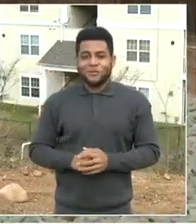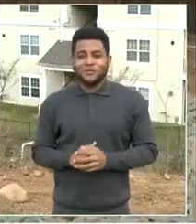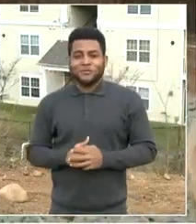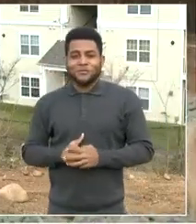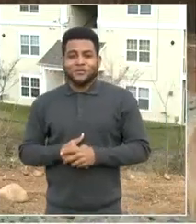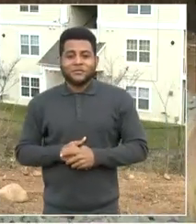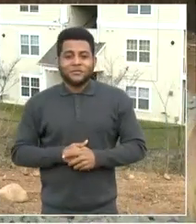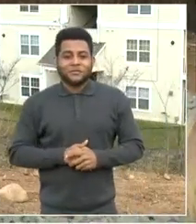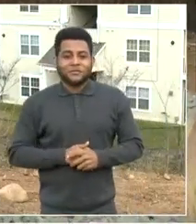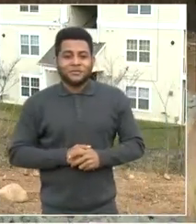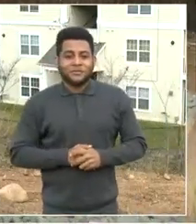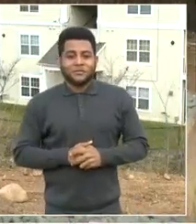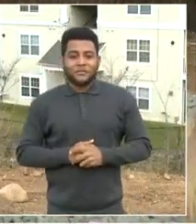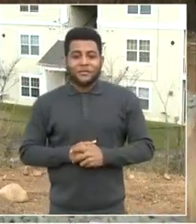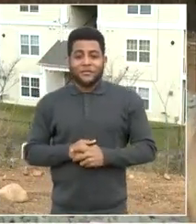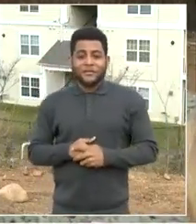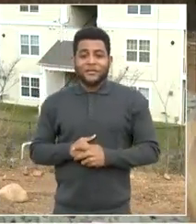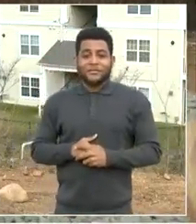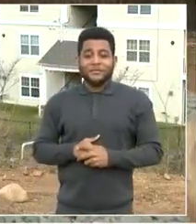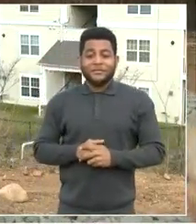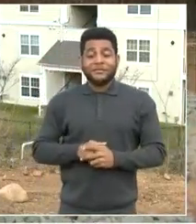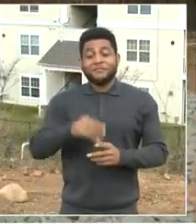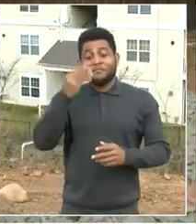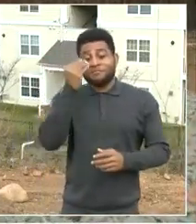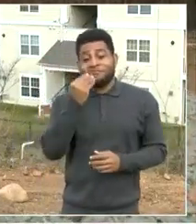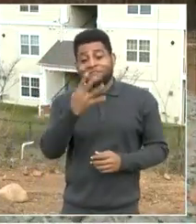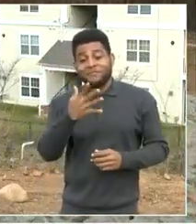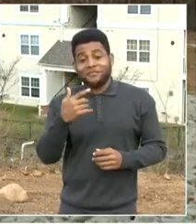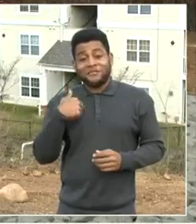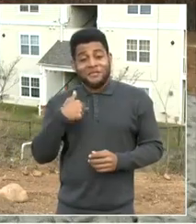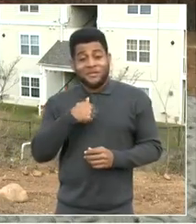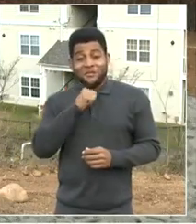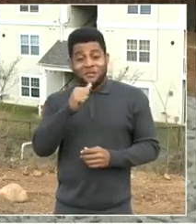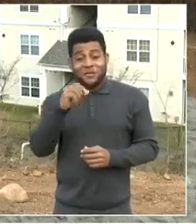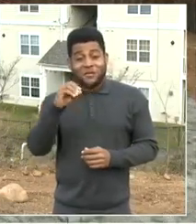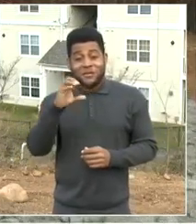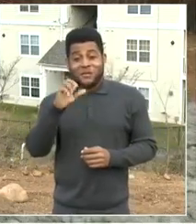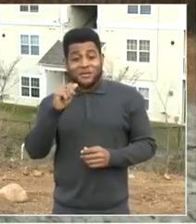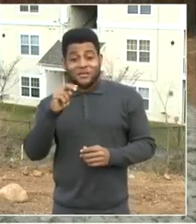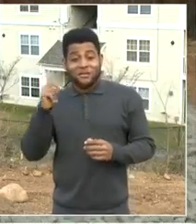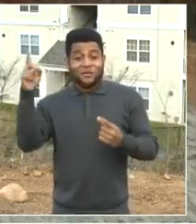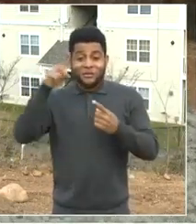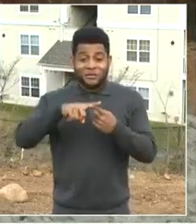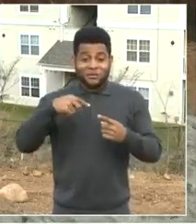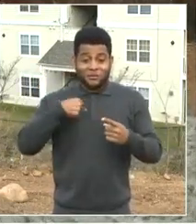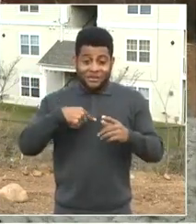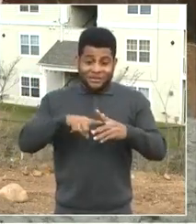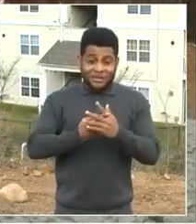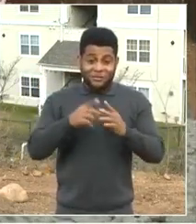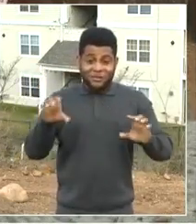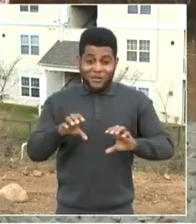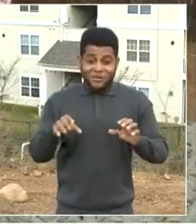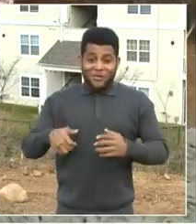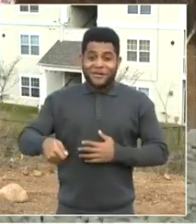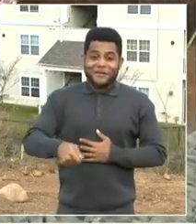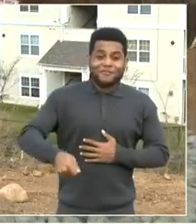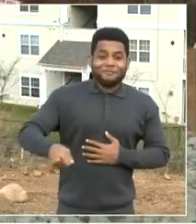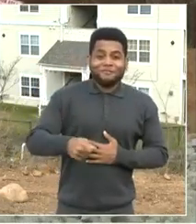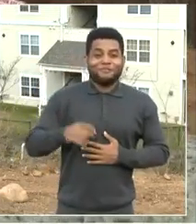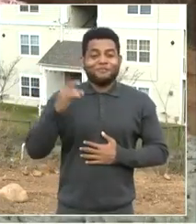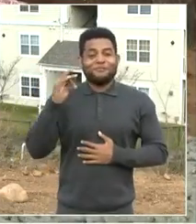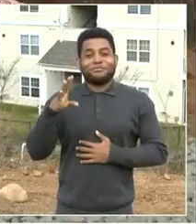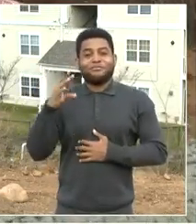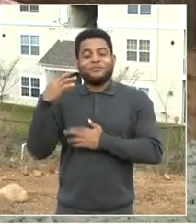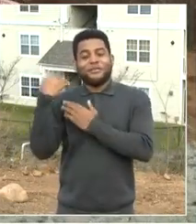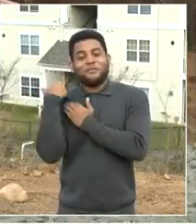I wasn't kidding. I didn't have a cane until I started doing this stuff. My name's Joe Laments. I'm the managing director of United Bank's Community Development